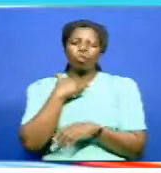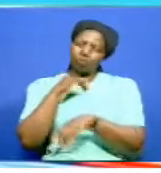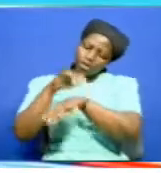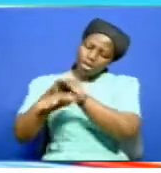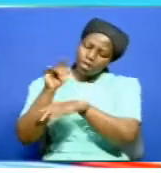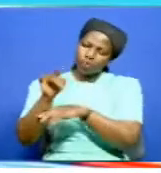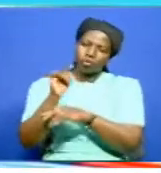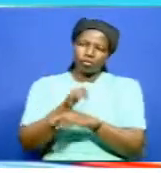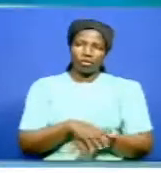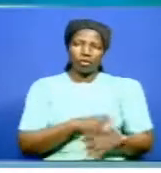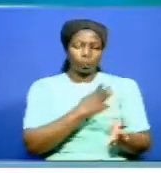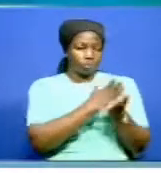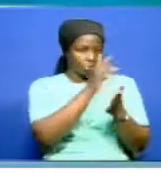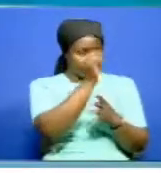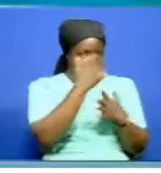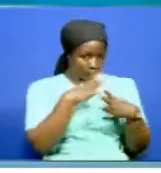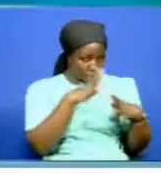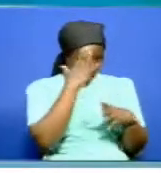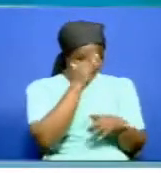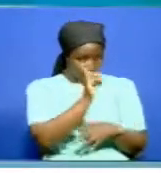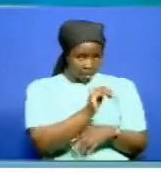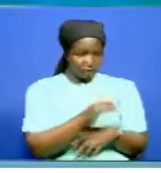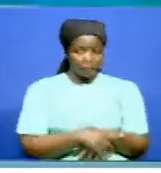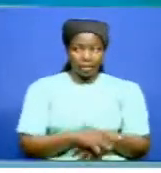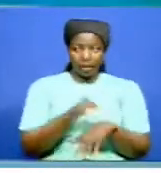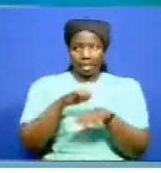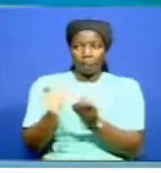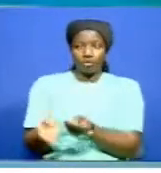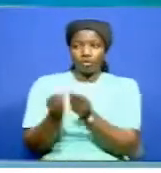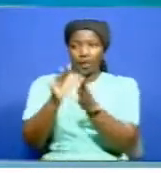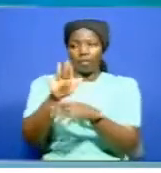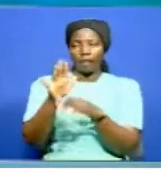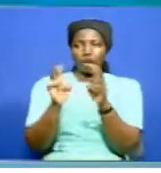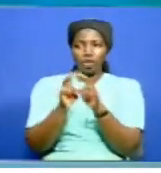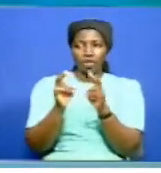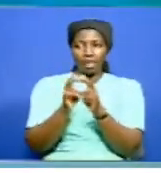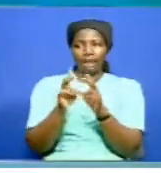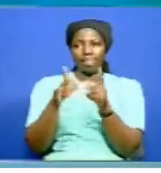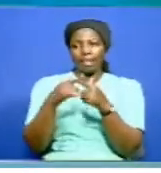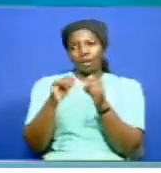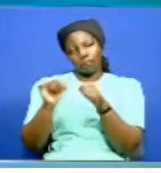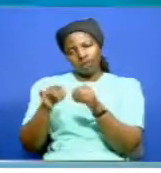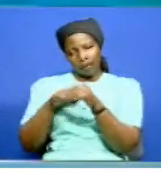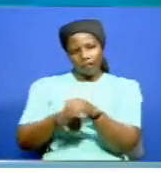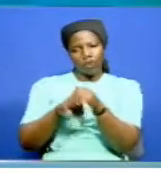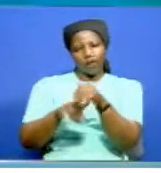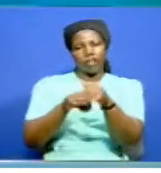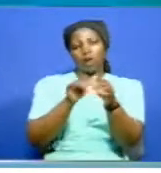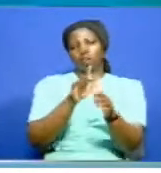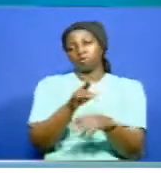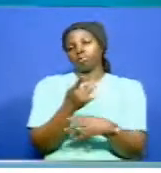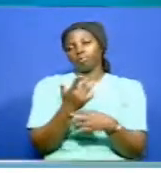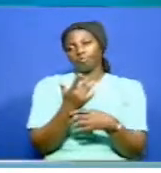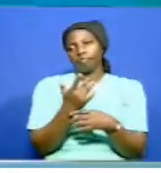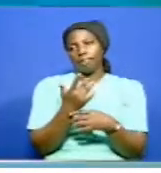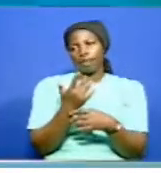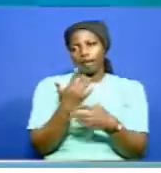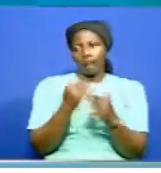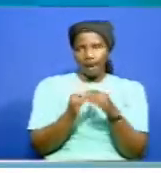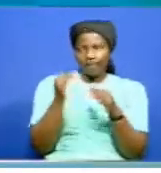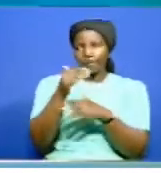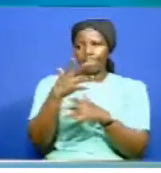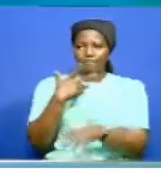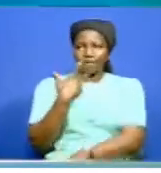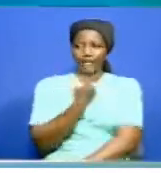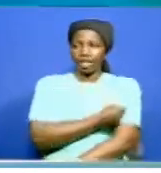Yes. So once you give your contact, we can be able to follow you. For instance, if after the vaccination and